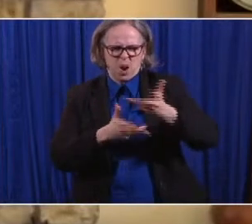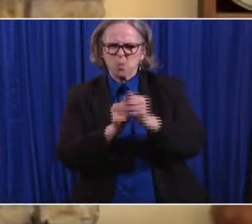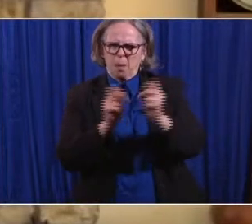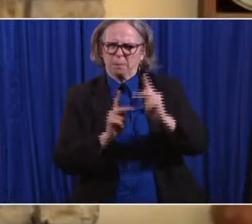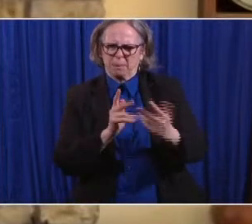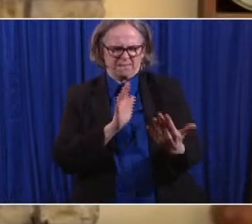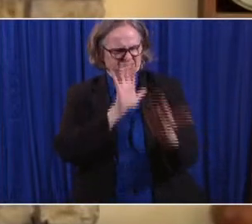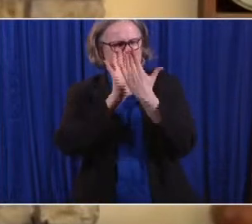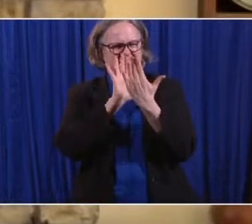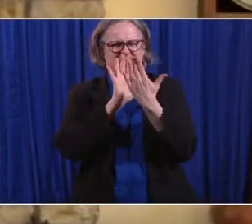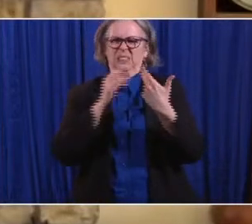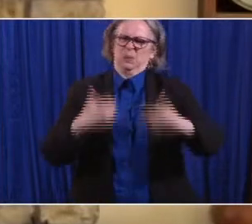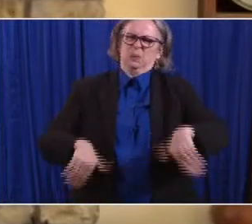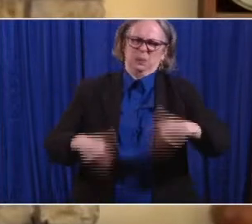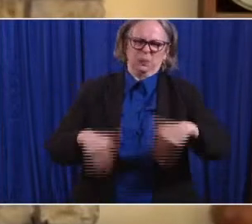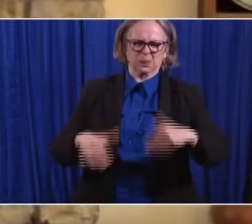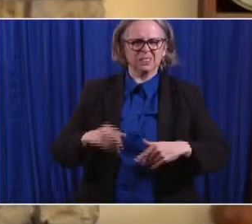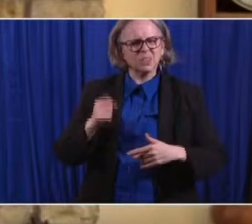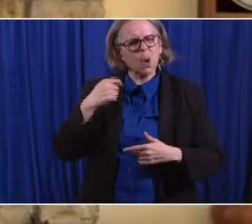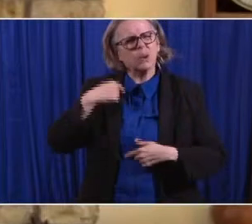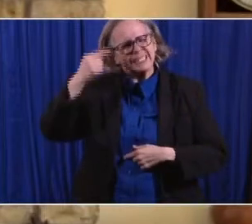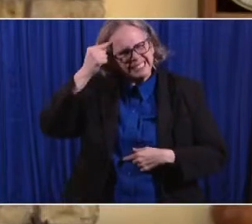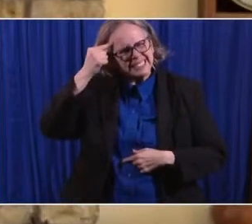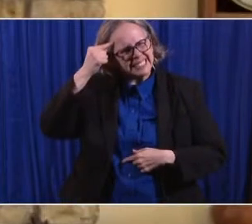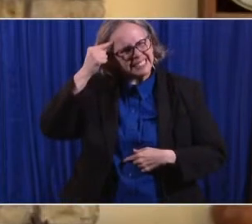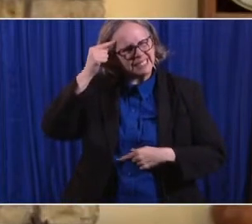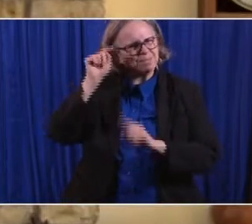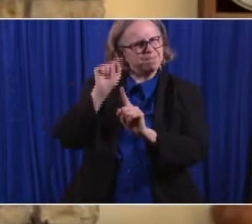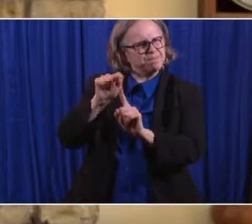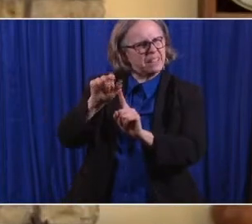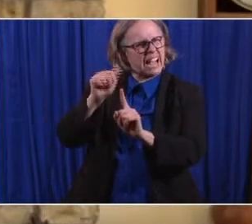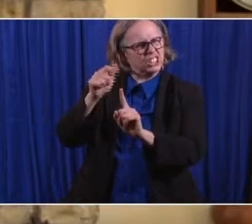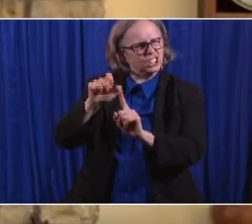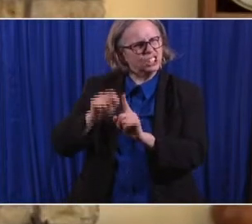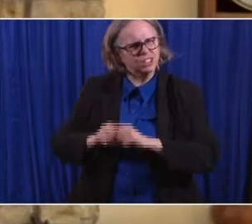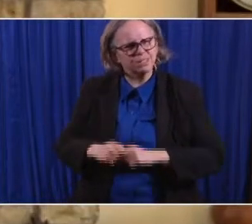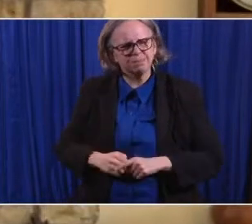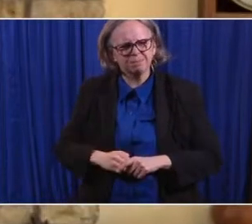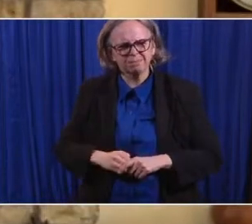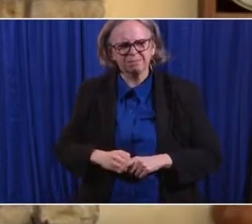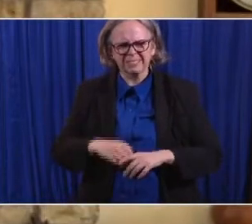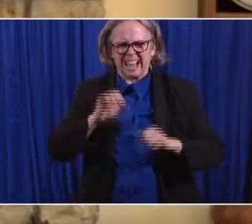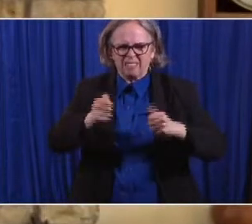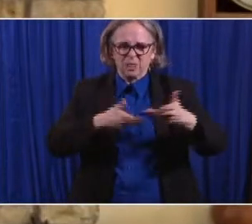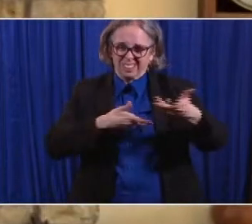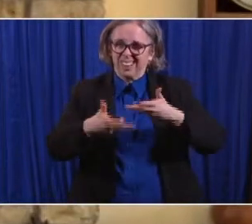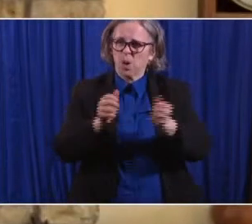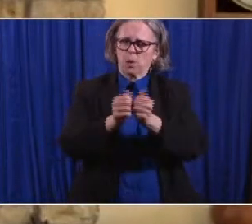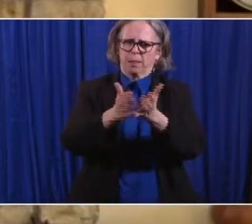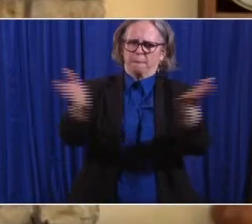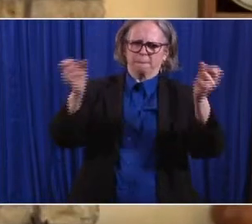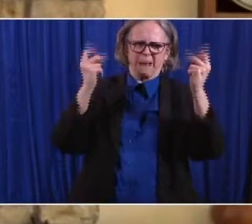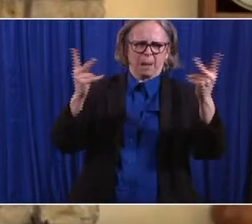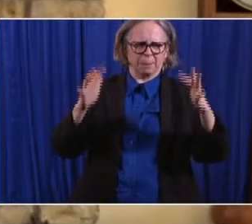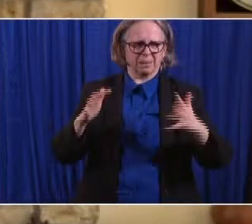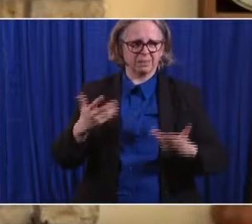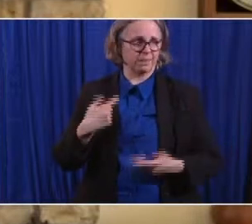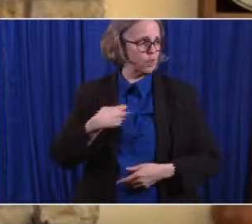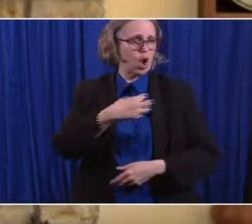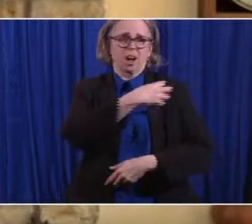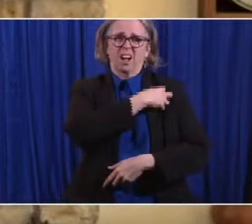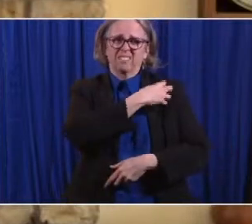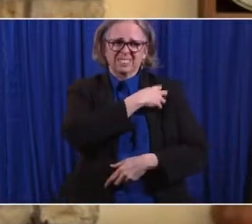dealing directly with the public. Case of law enforcement, arresting people